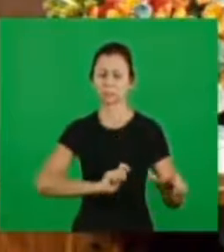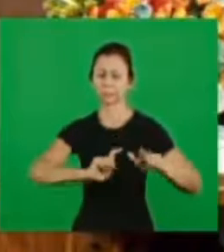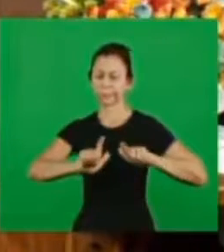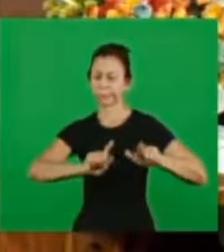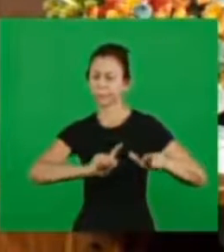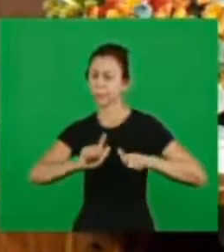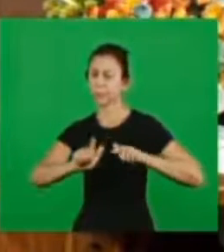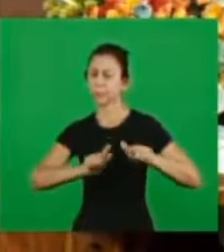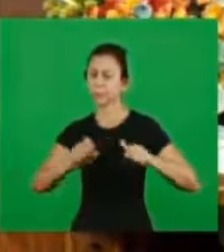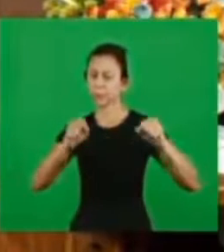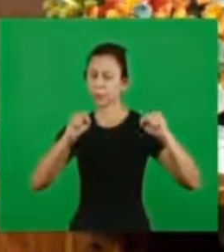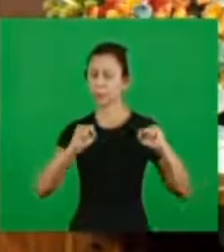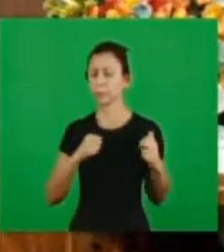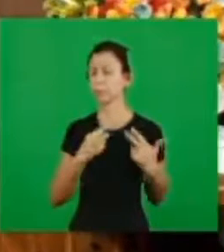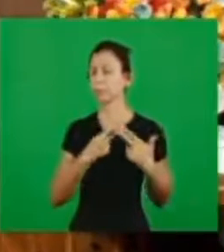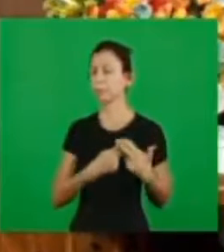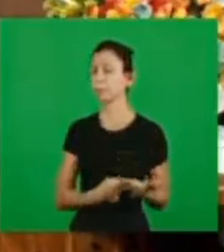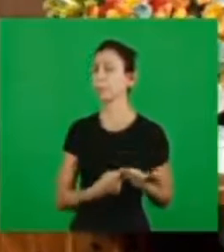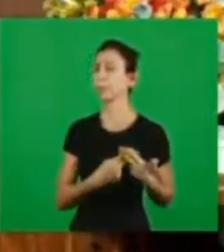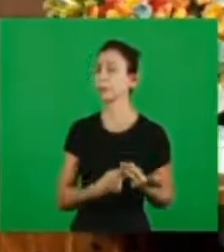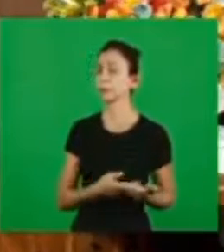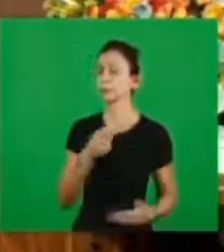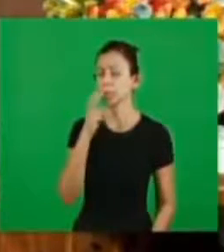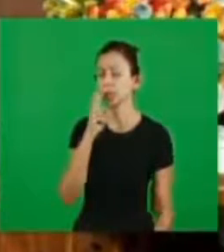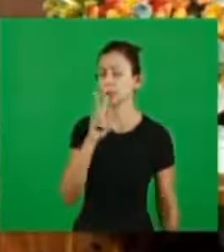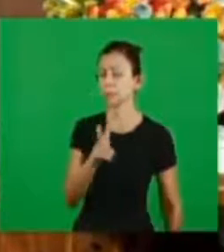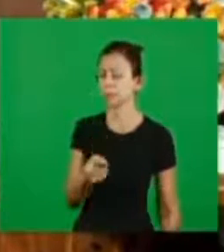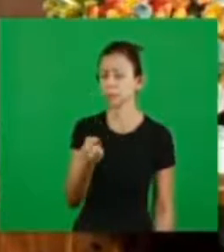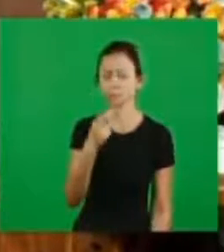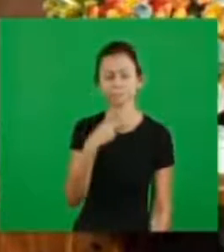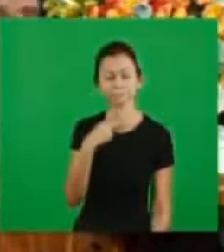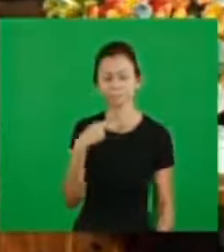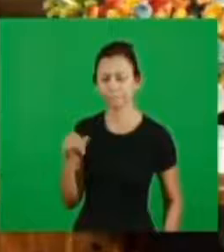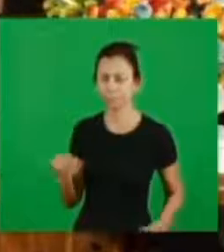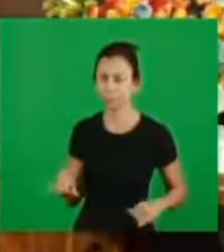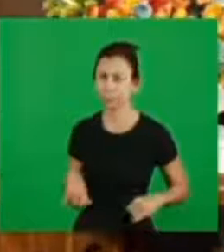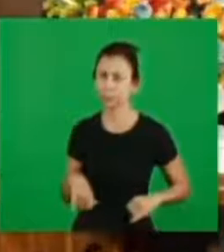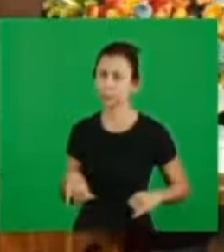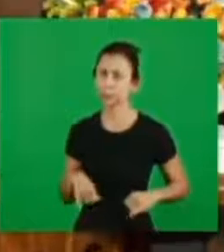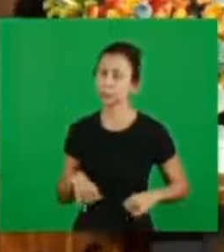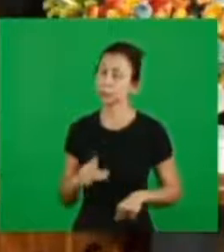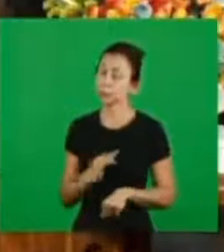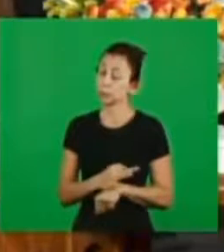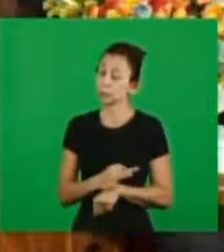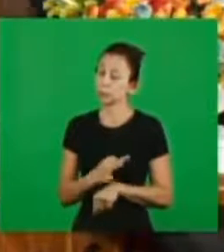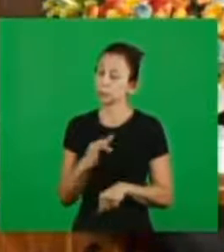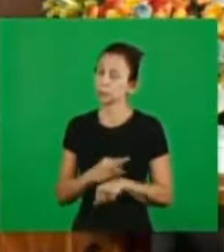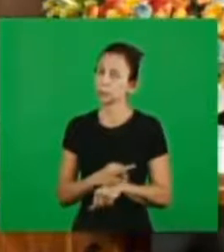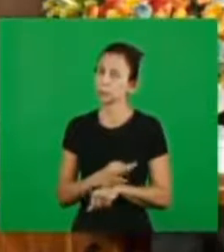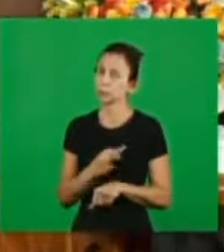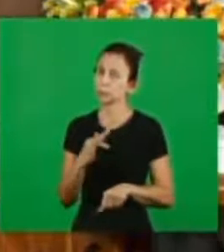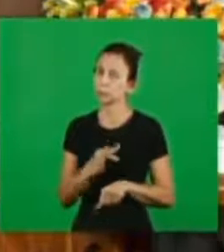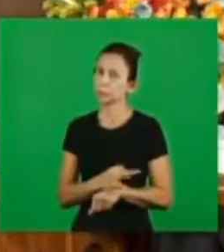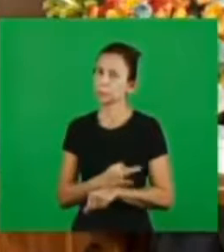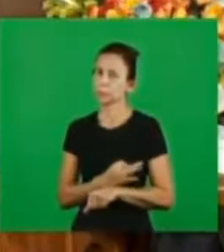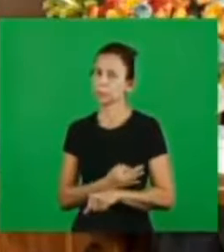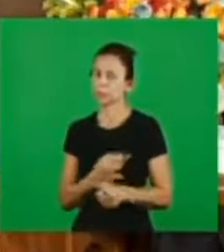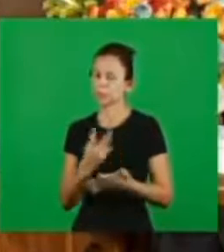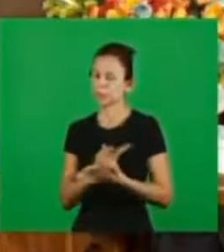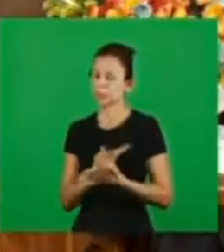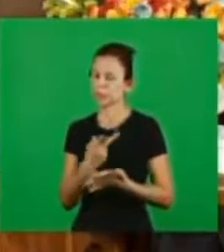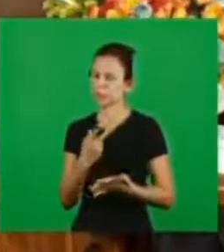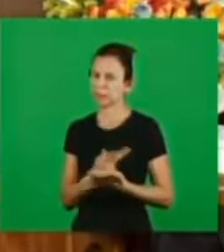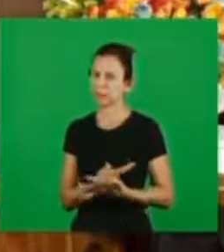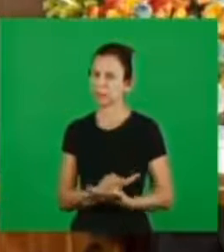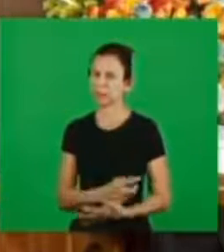your labor, your patience, and that you cannot bear those who are evil, and you